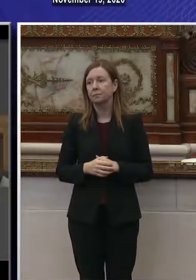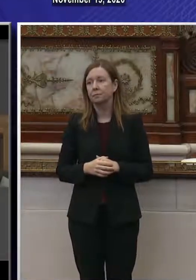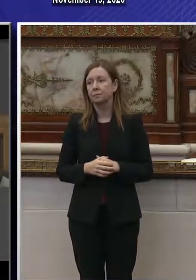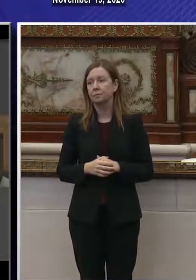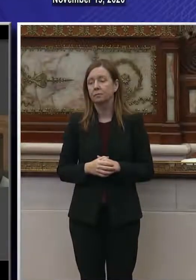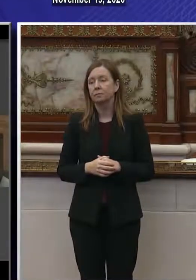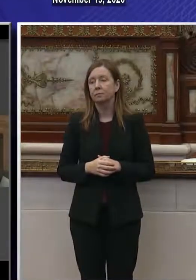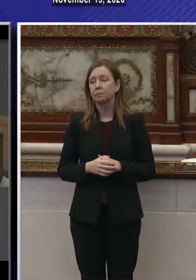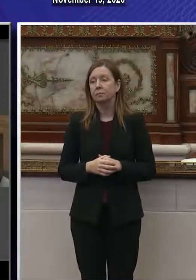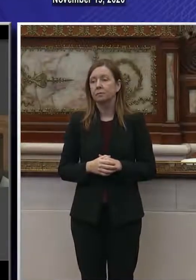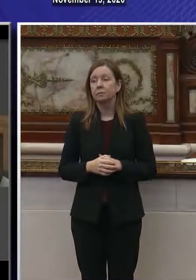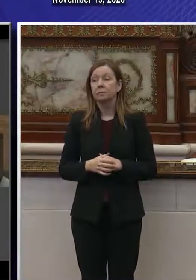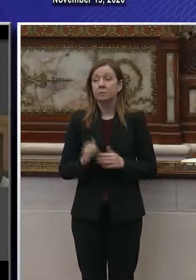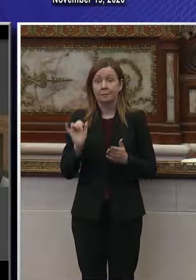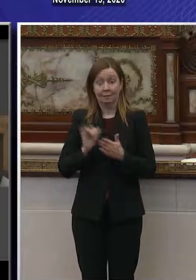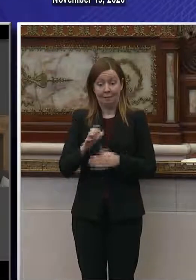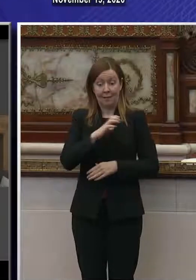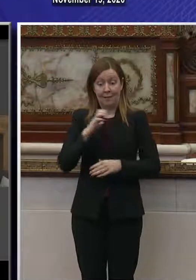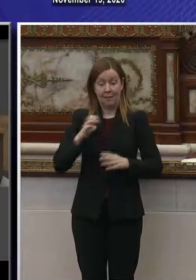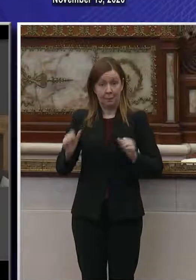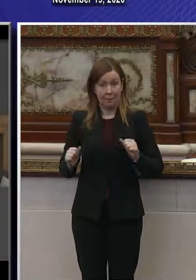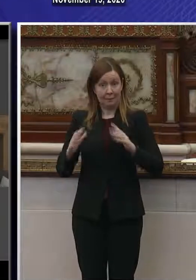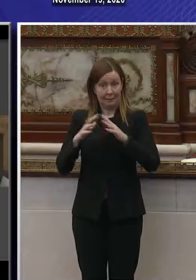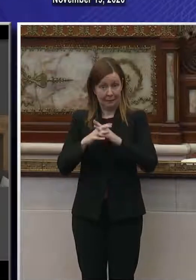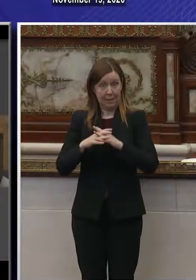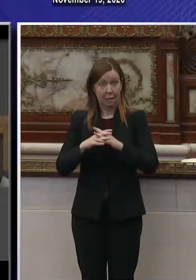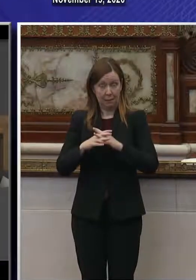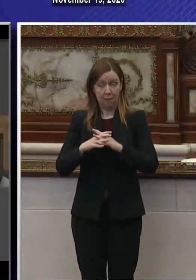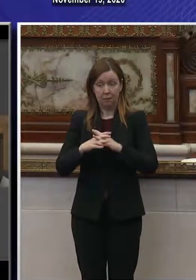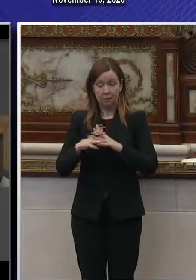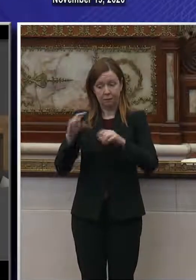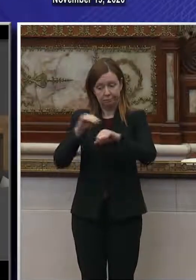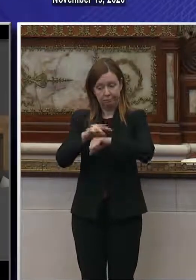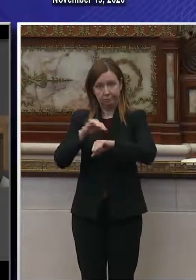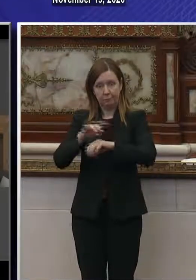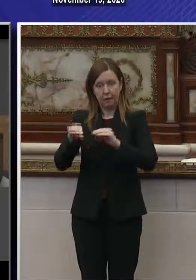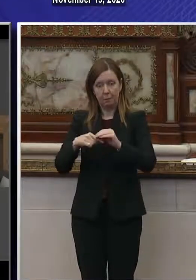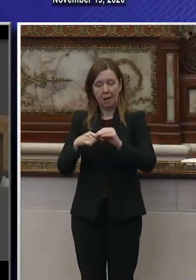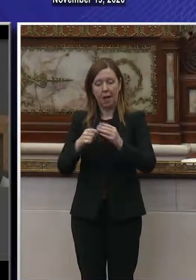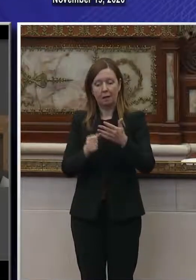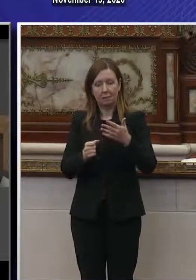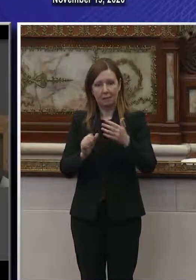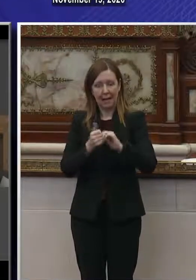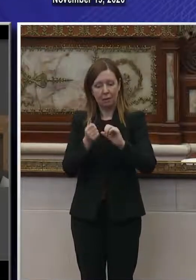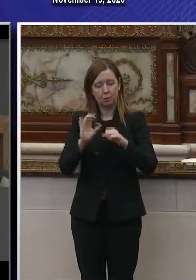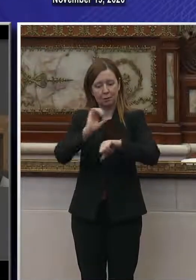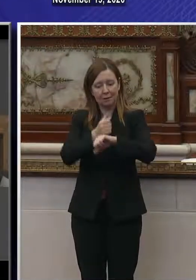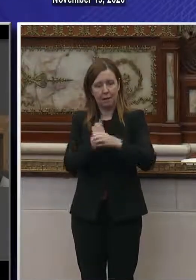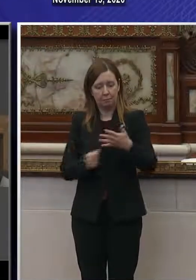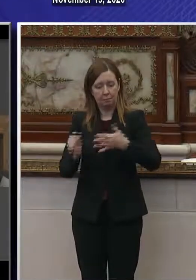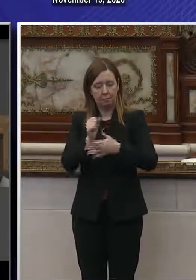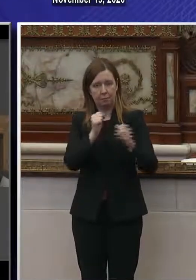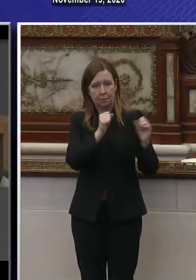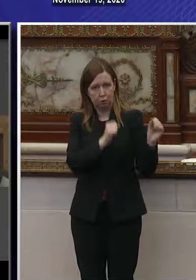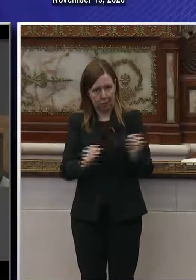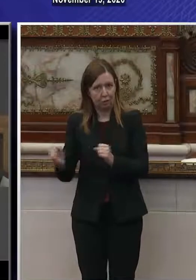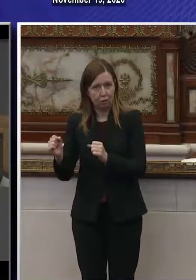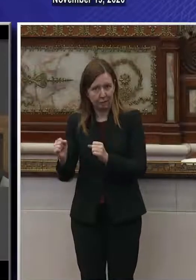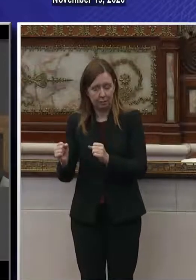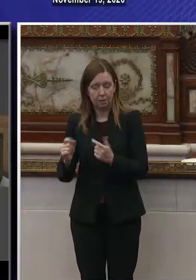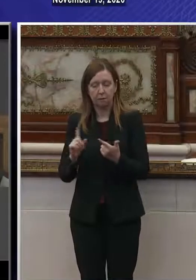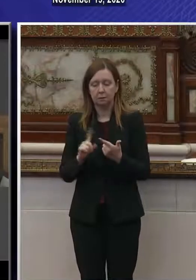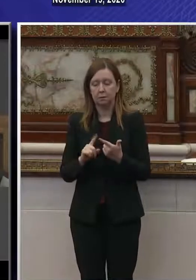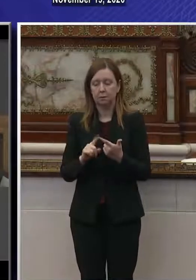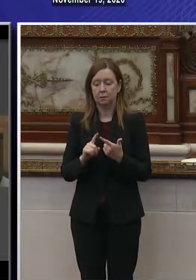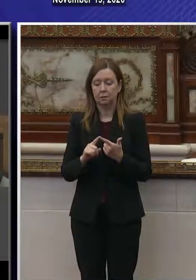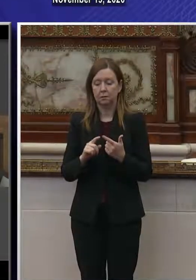The Vaccine Advisory Committee was established to advise on prioritization strategies for vaccine distribution, to